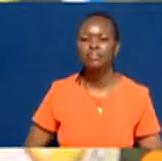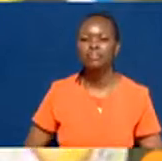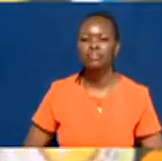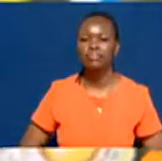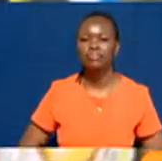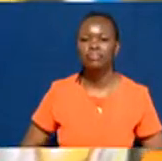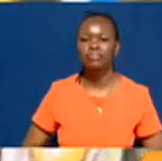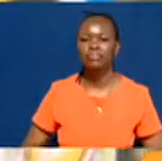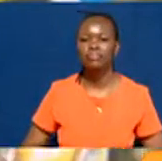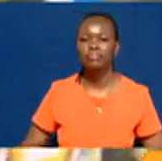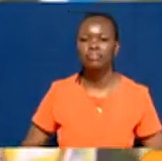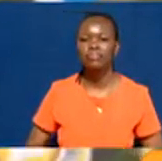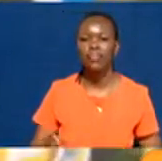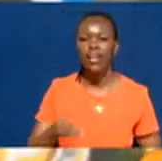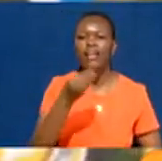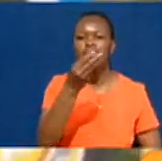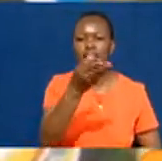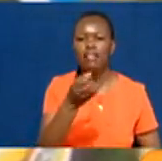Yes, give.